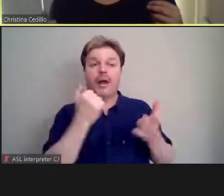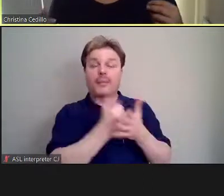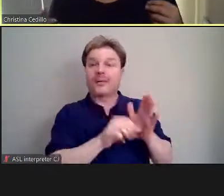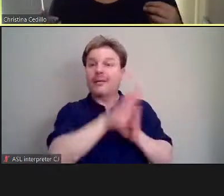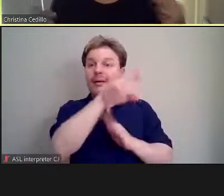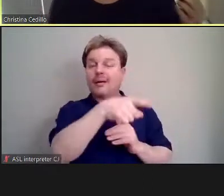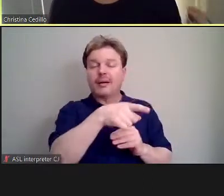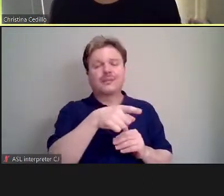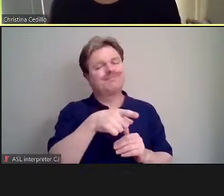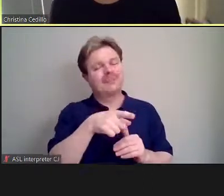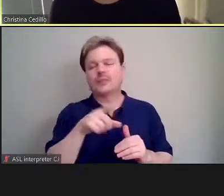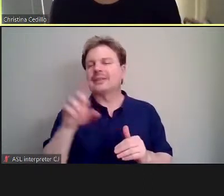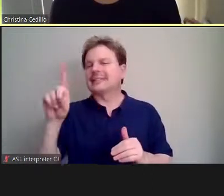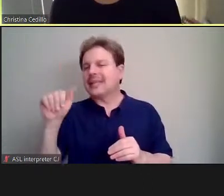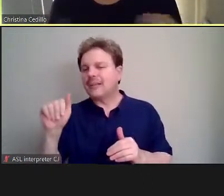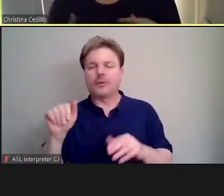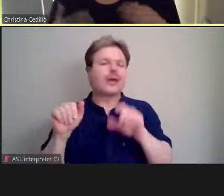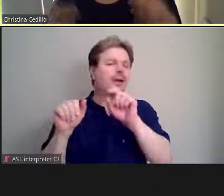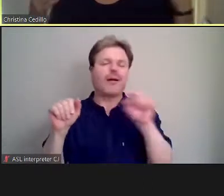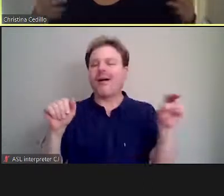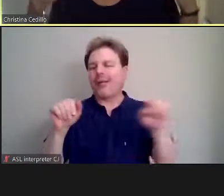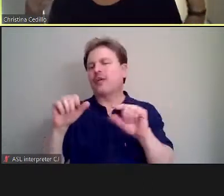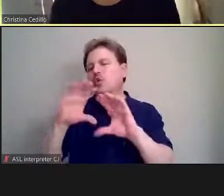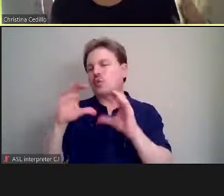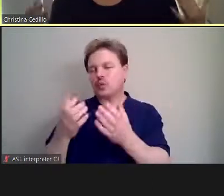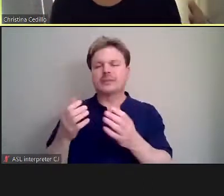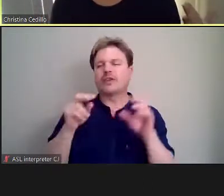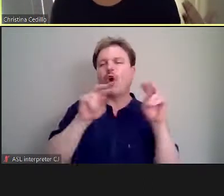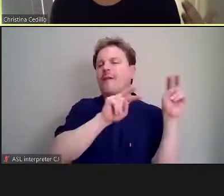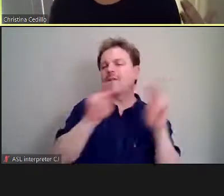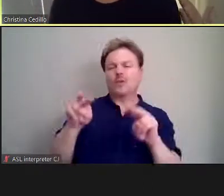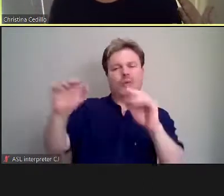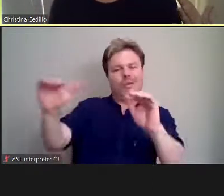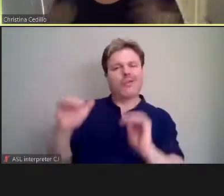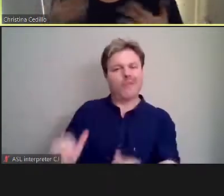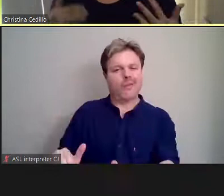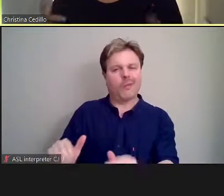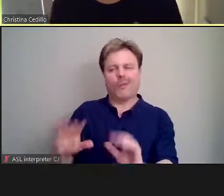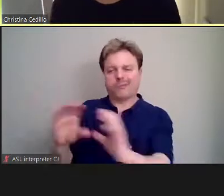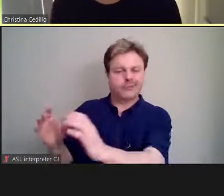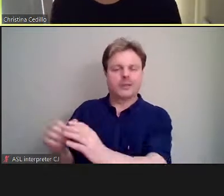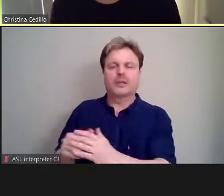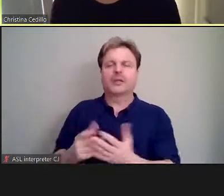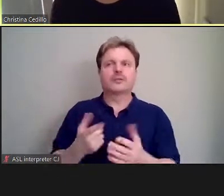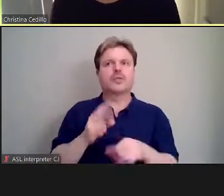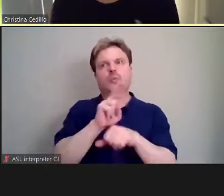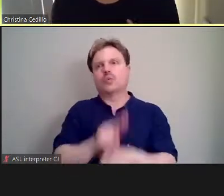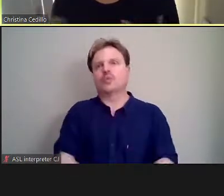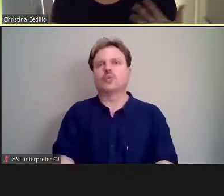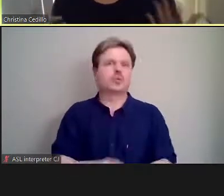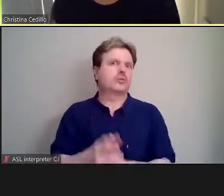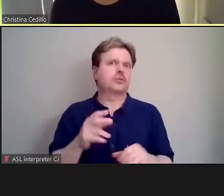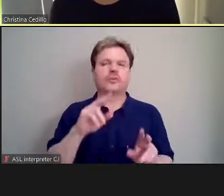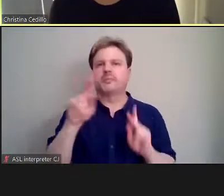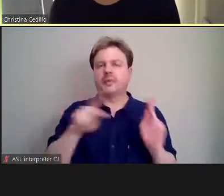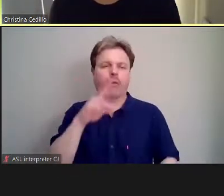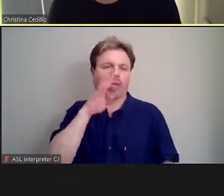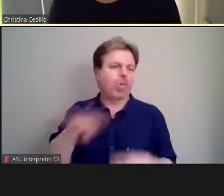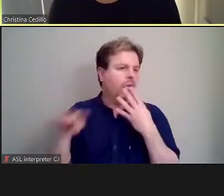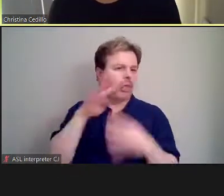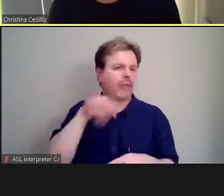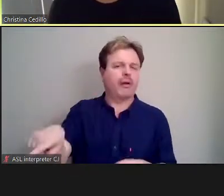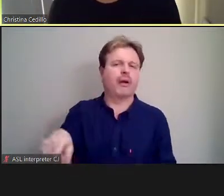and other marginalized folks who are so used to not being listened to that sometimes we do